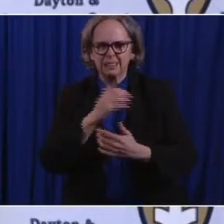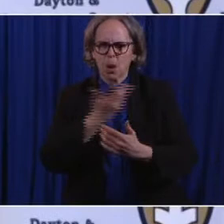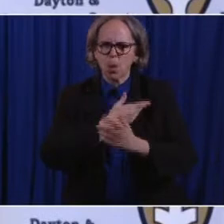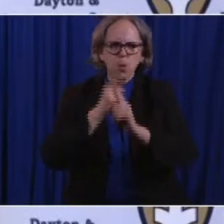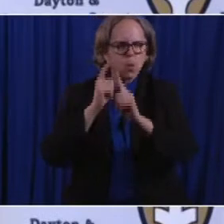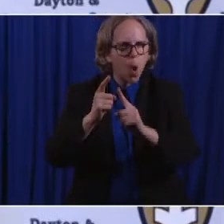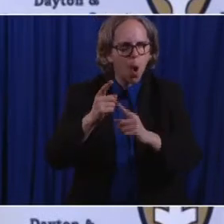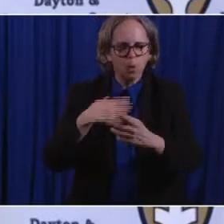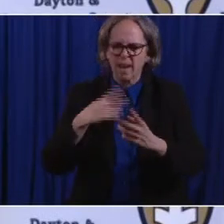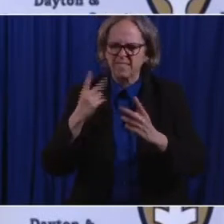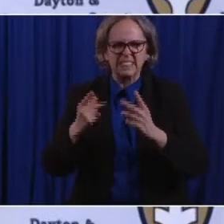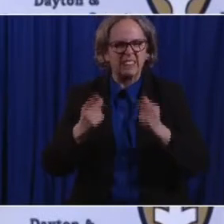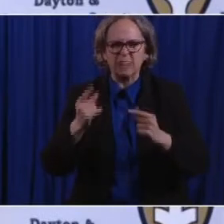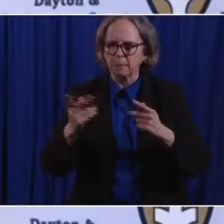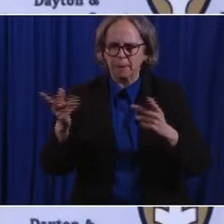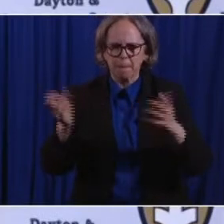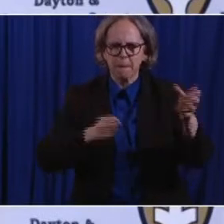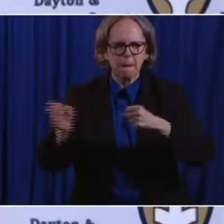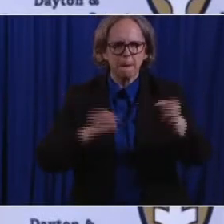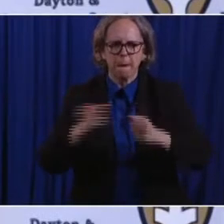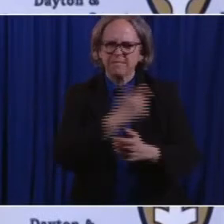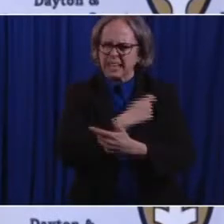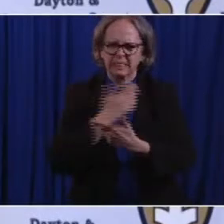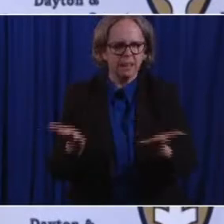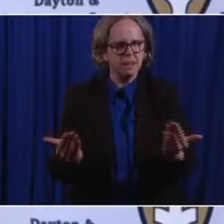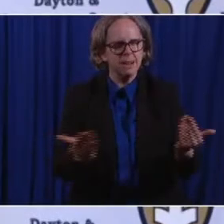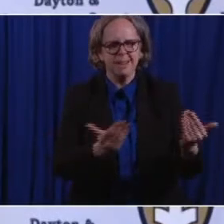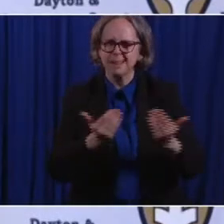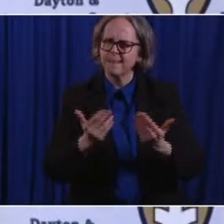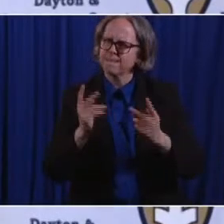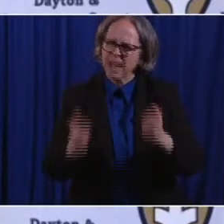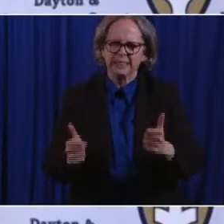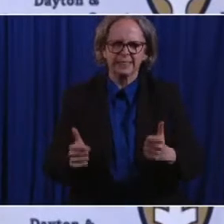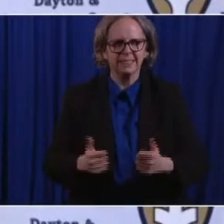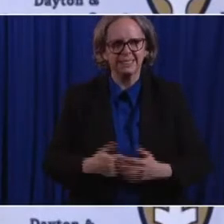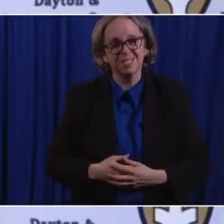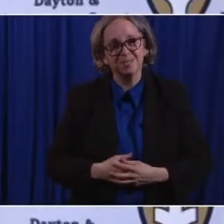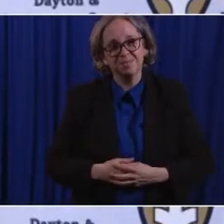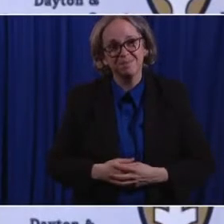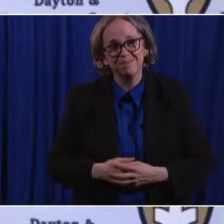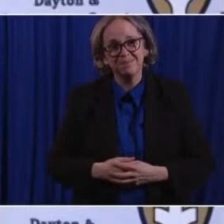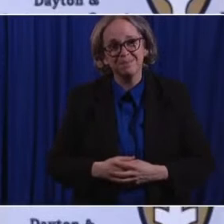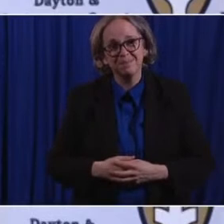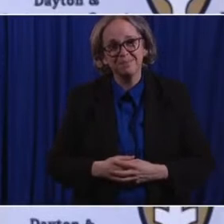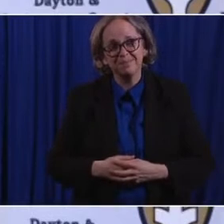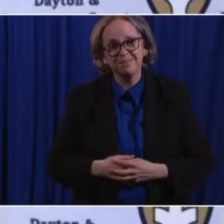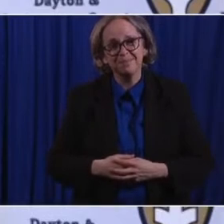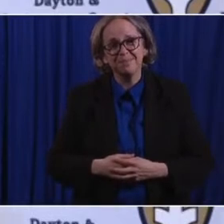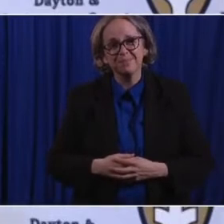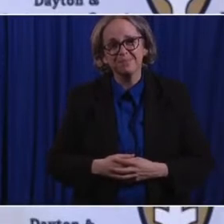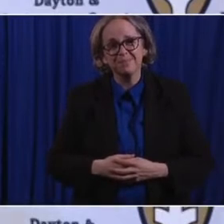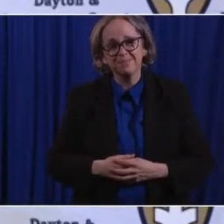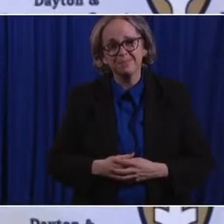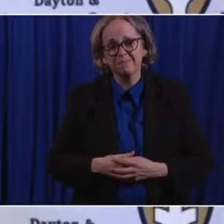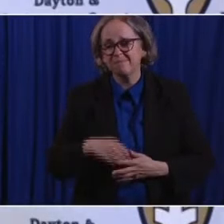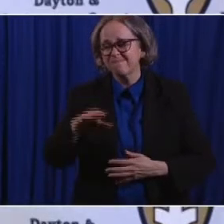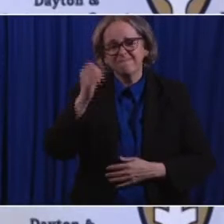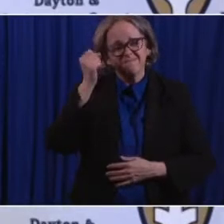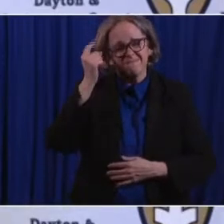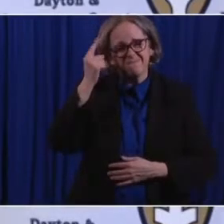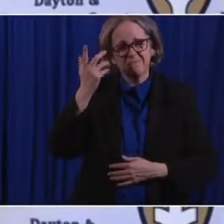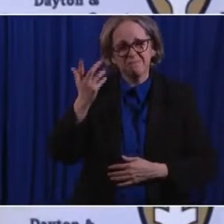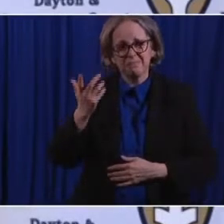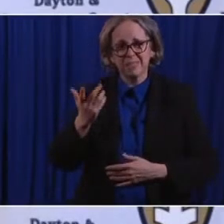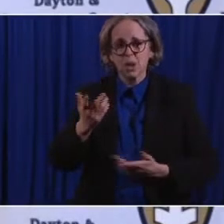just as quickly as they can be. In regard to specifics about proms, in regard